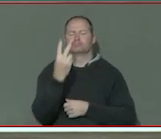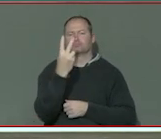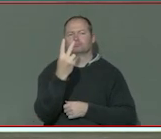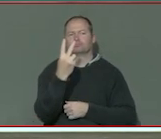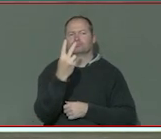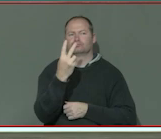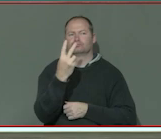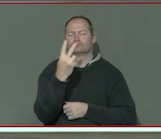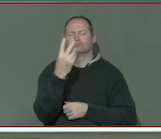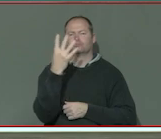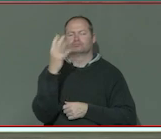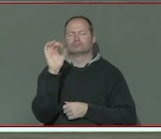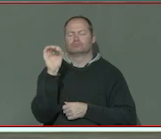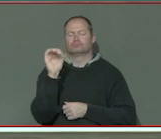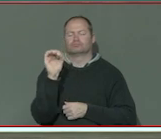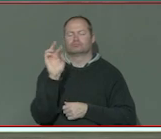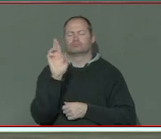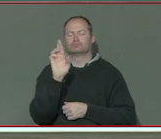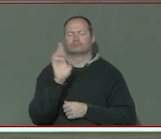240 Rand.